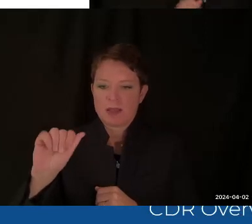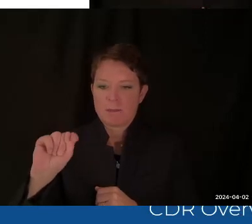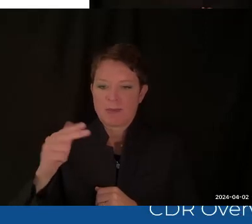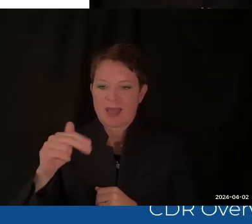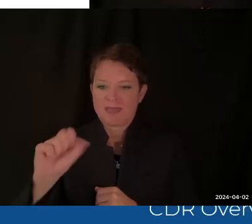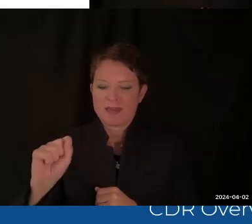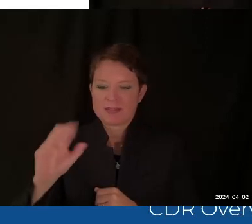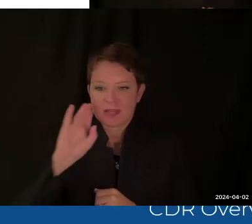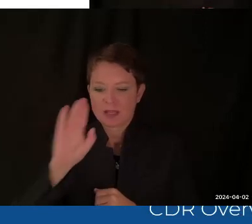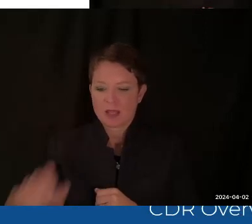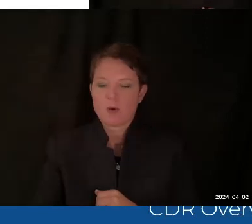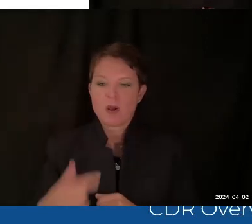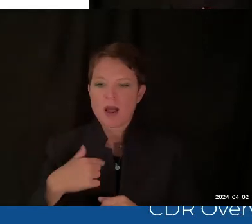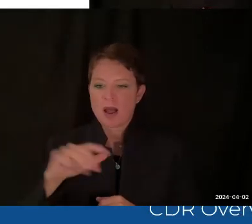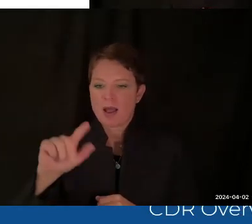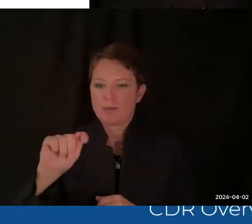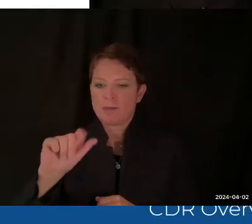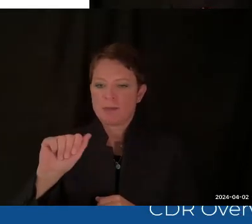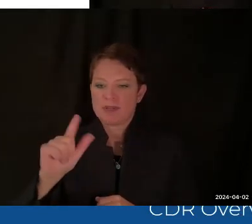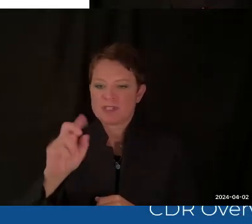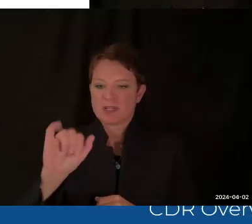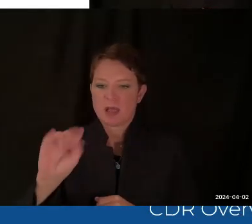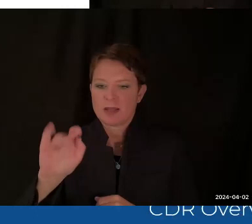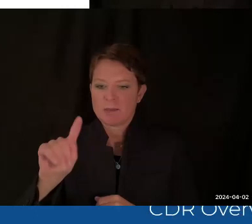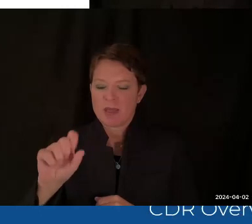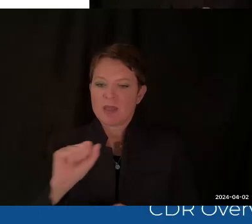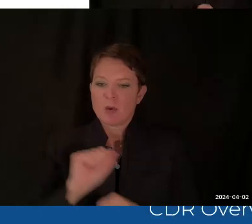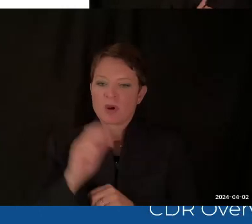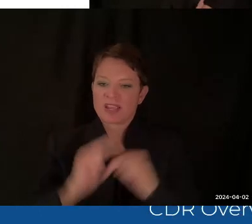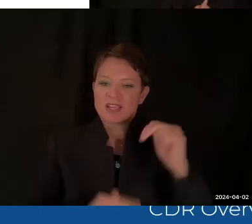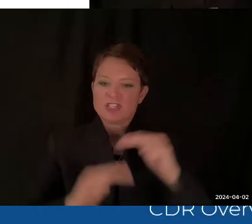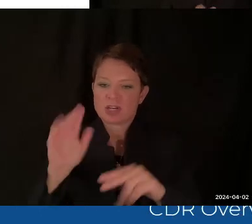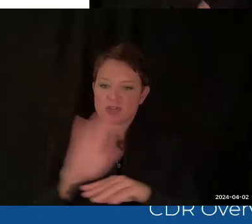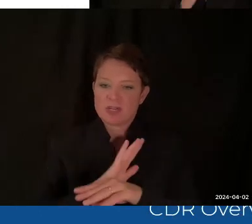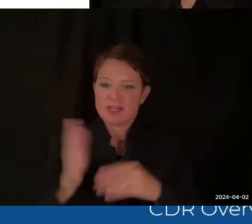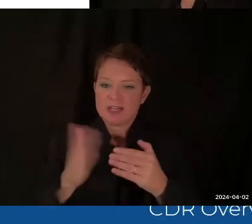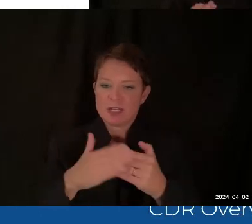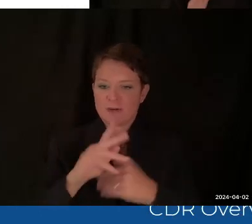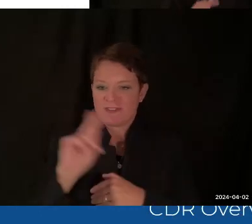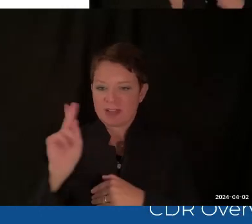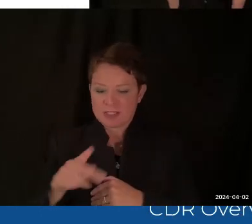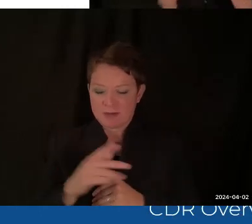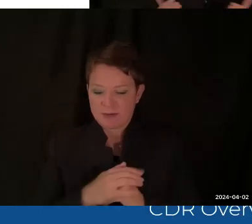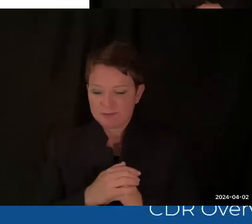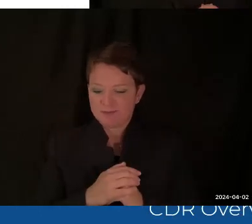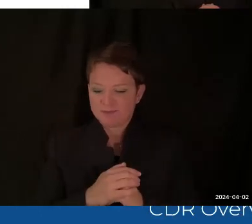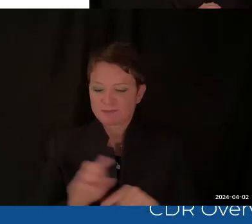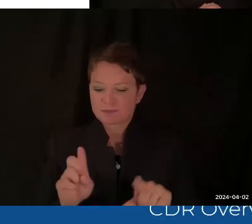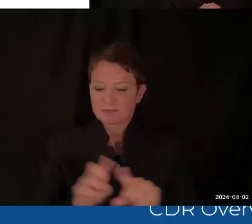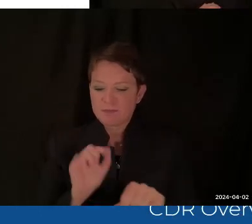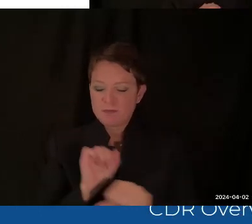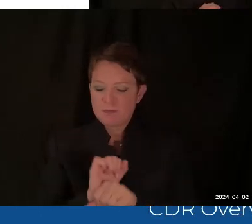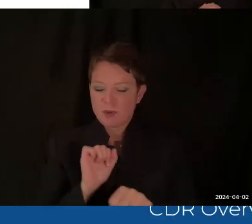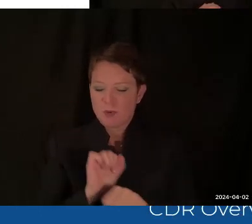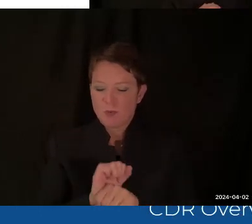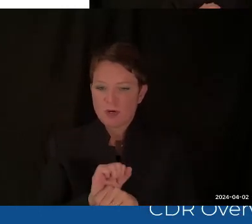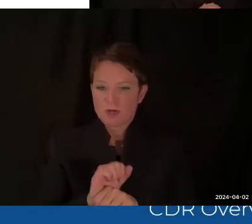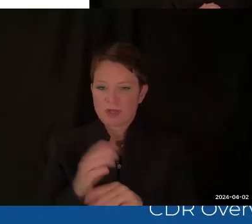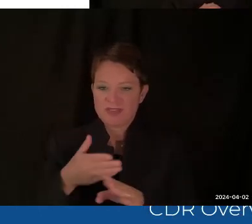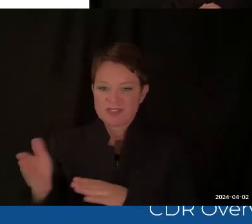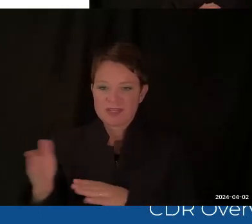Hi, my name is Talani Mathis. I work in the construction industry here in Philadelphia, and I also work in the sector